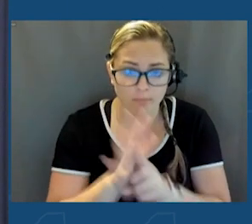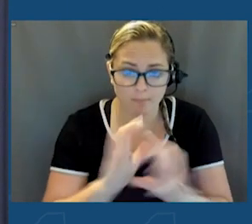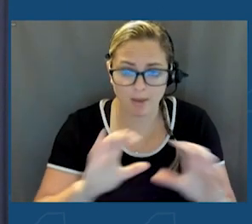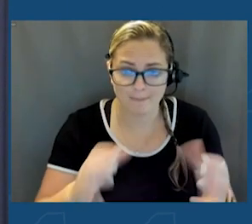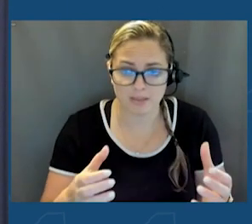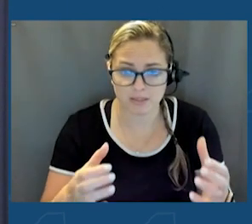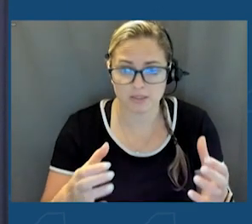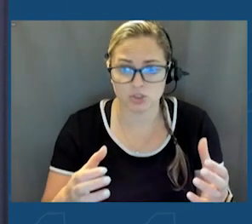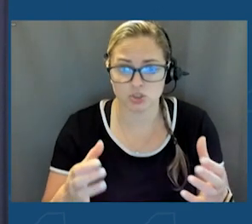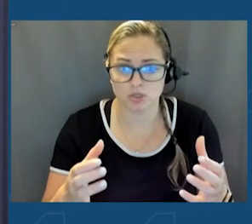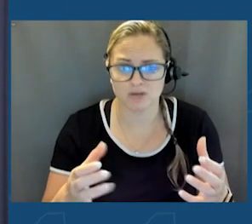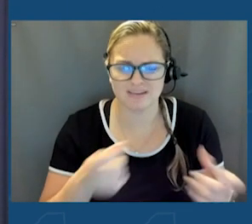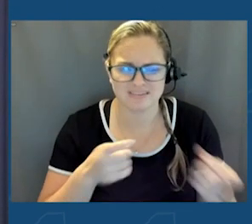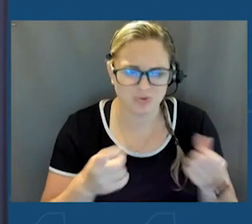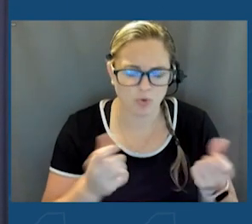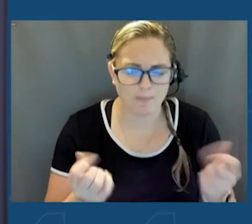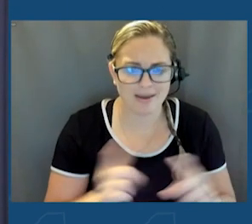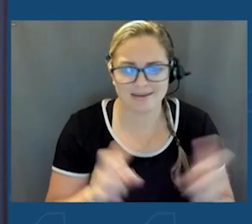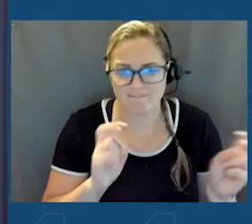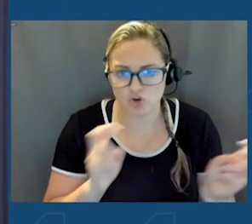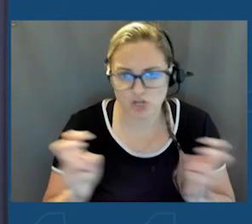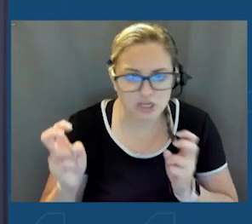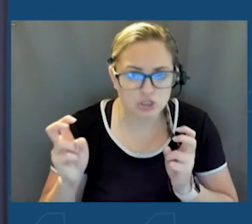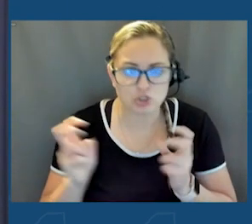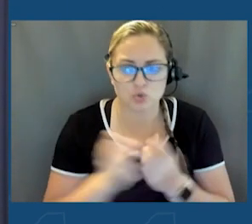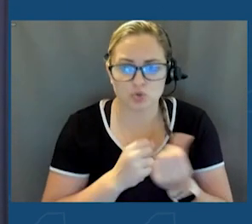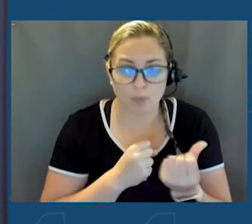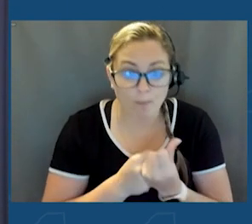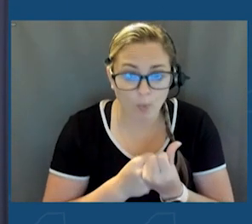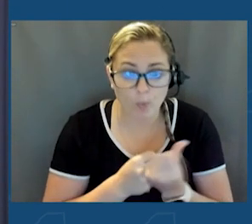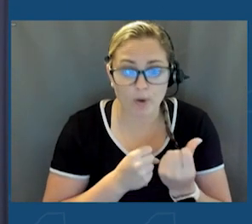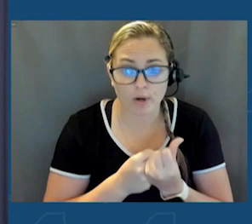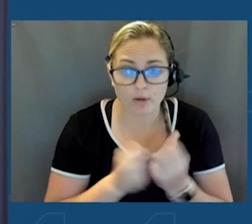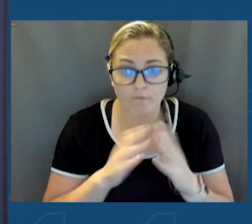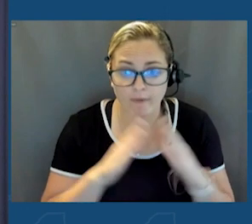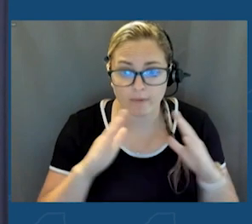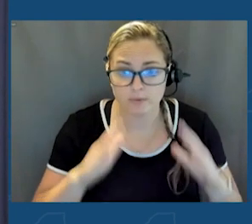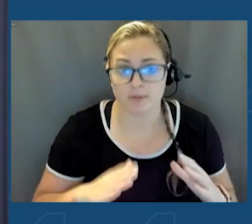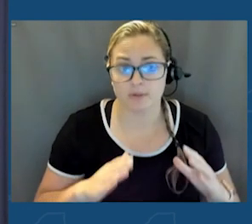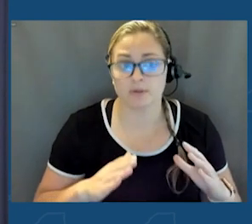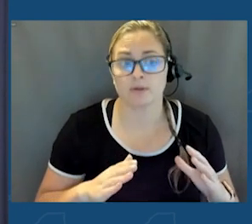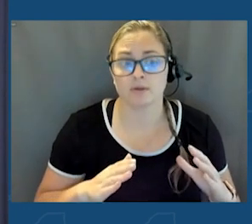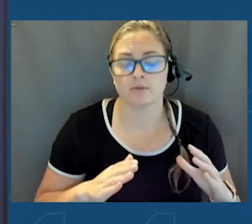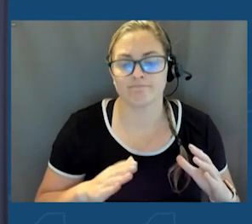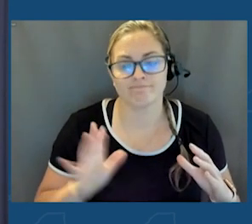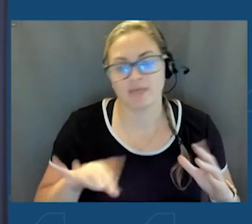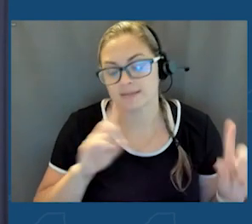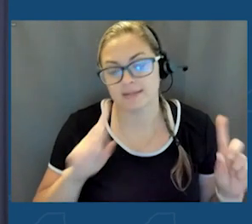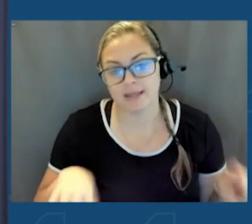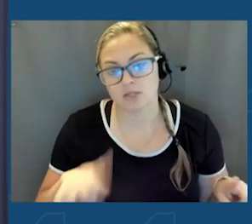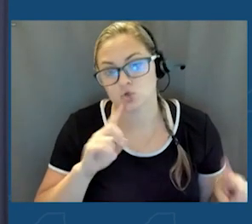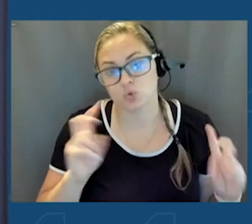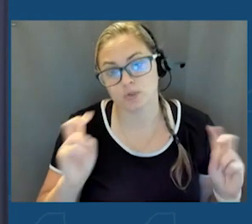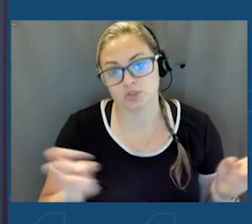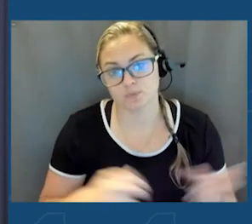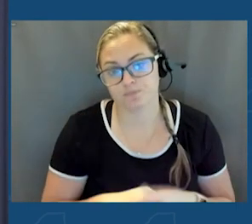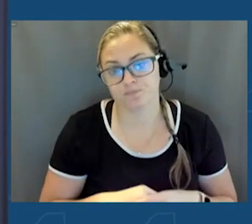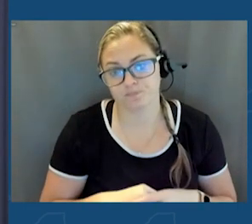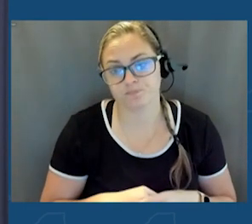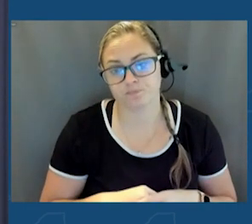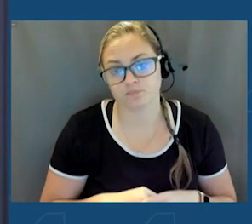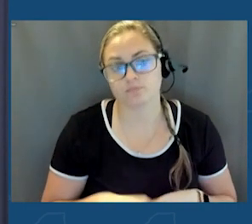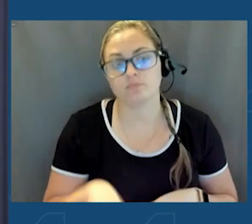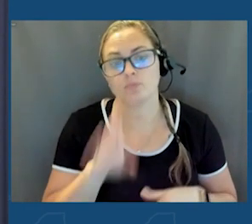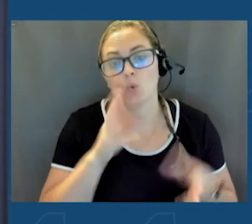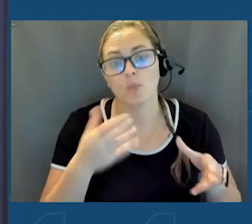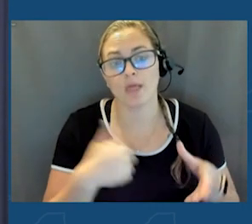dealing with many different issues, supportive housing is the answer to this issue, and this is going to allow